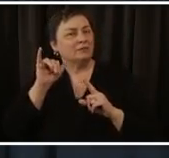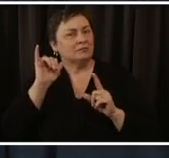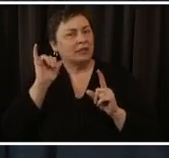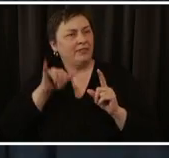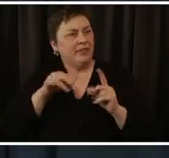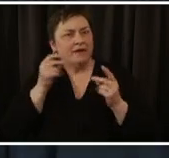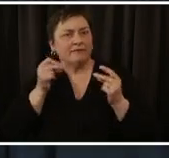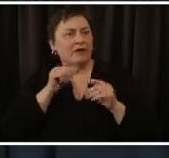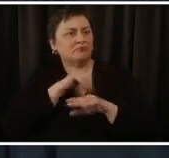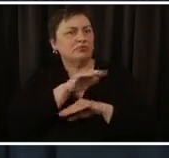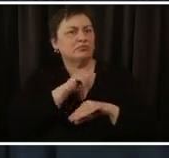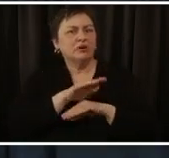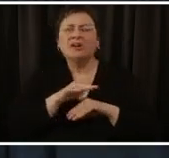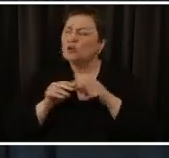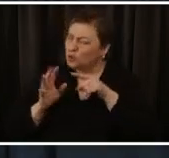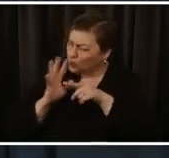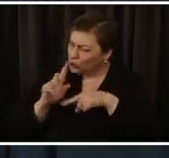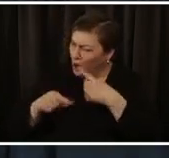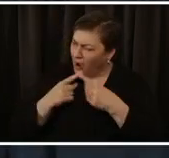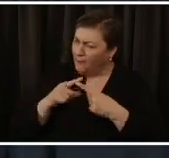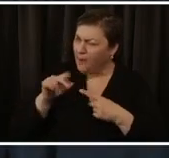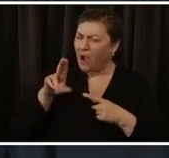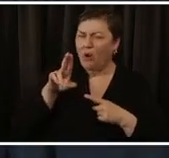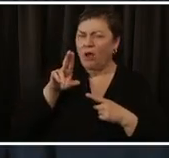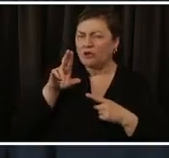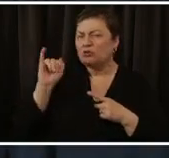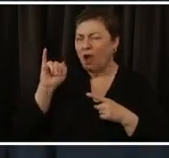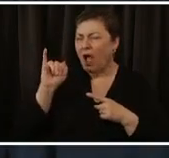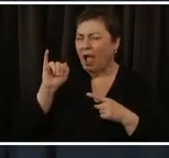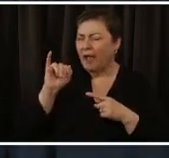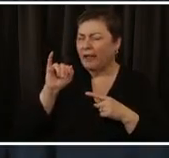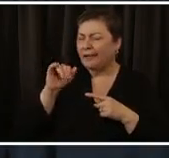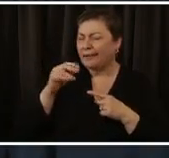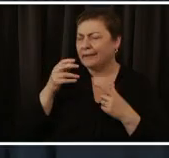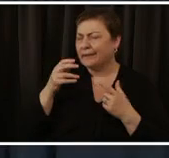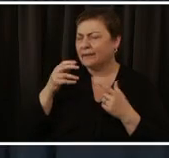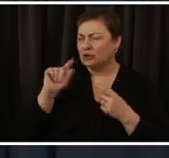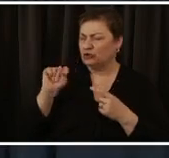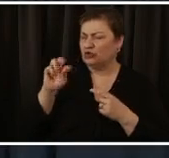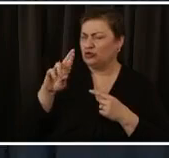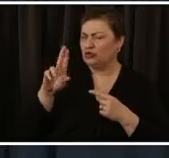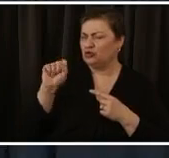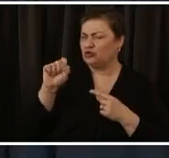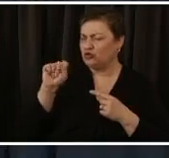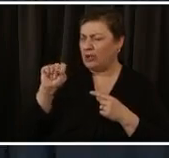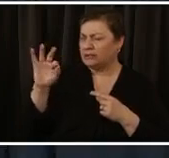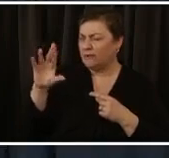unemployment trust fund, right? Correct. That's for that, yes. Yeah. So,